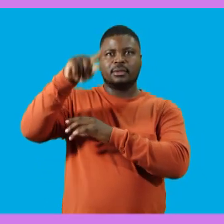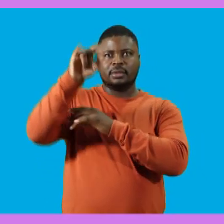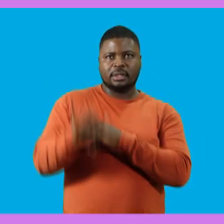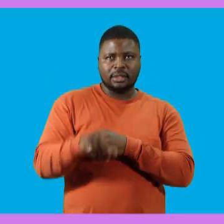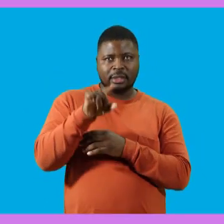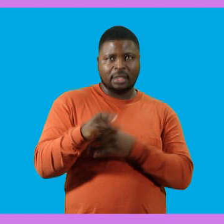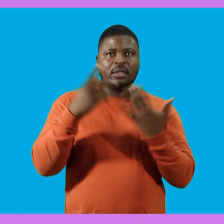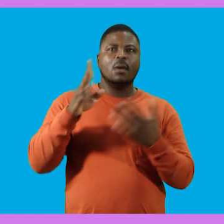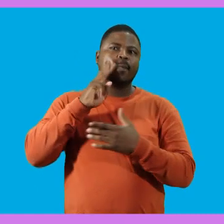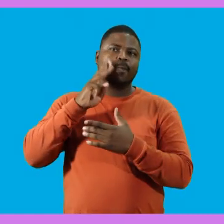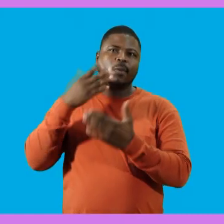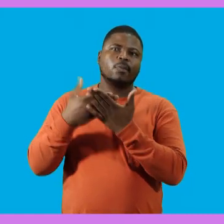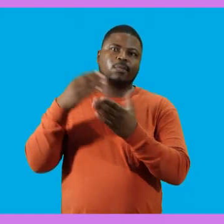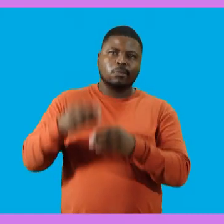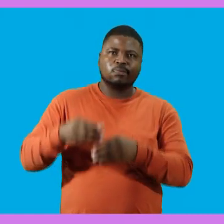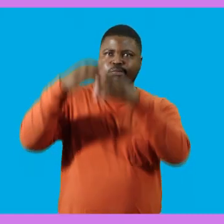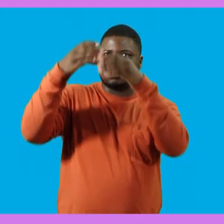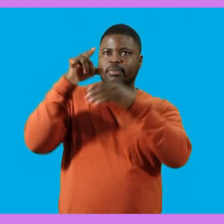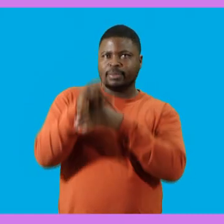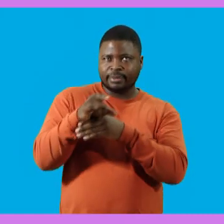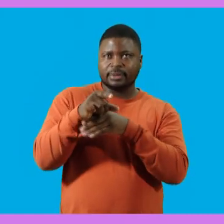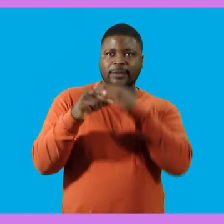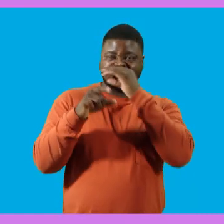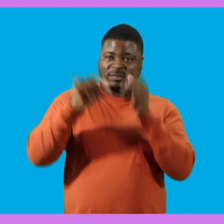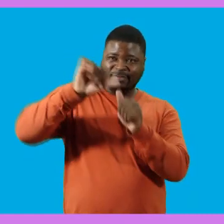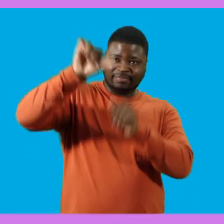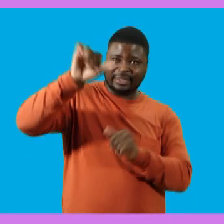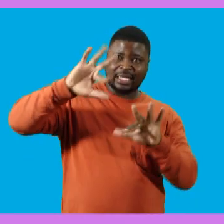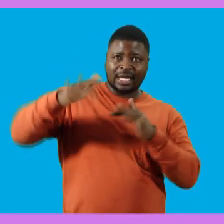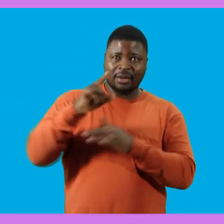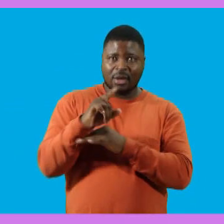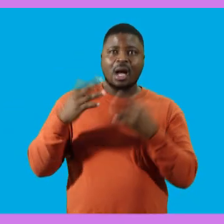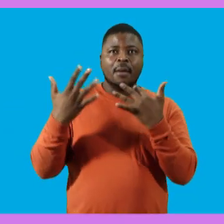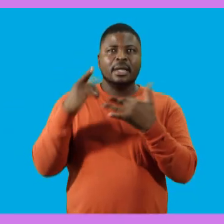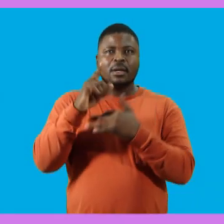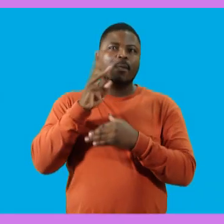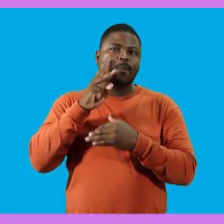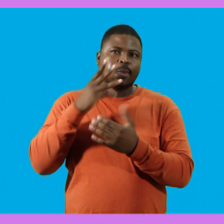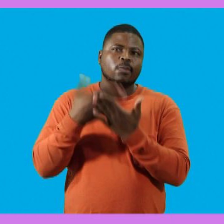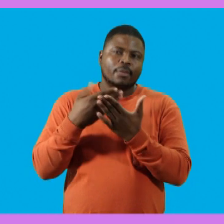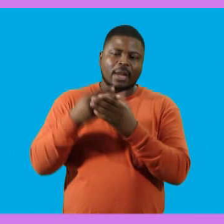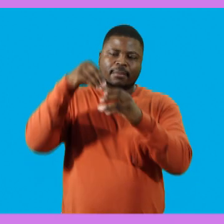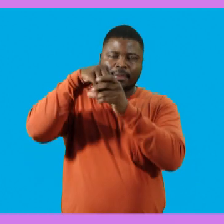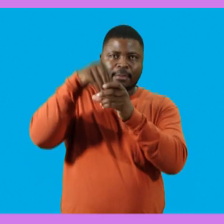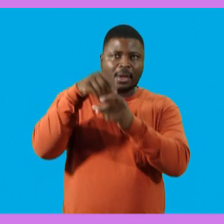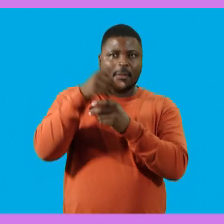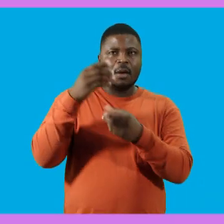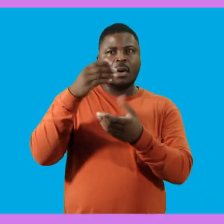hold. For example, my water bottle can hold 500 milliliters of